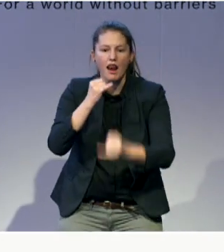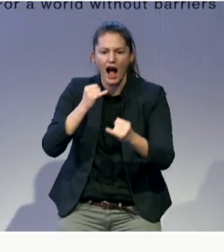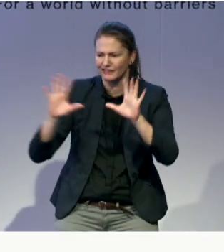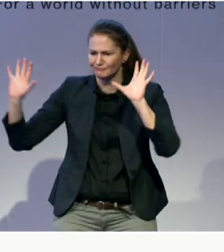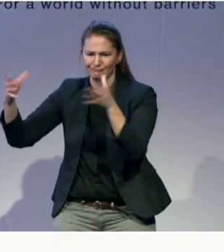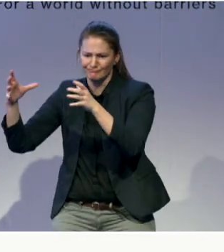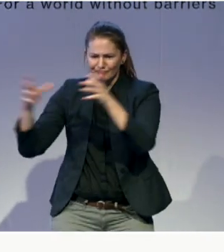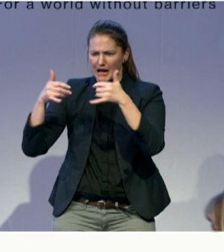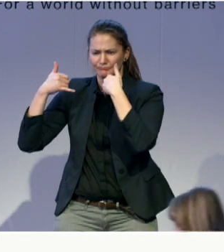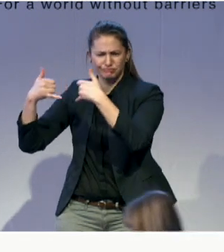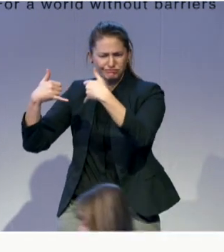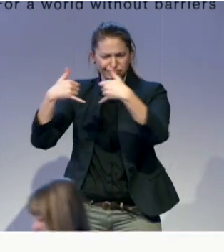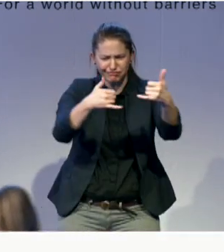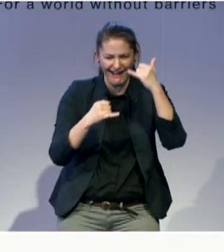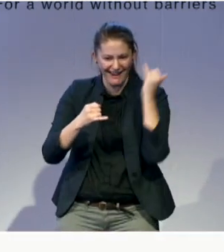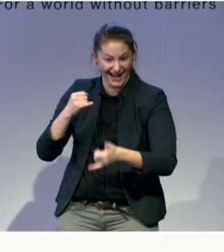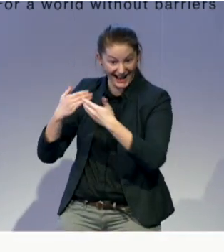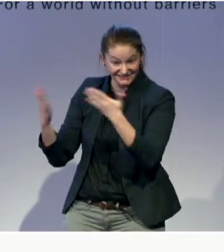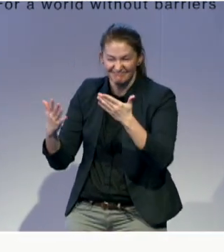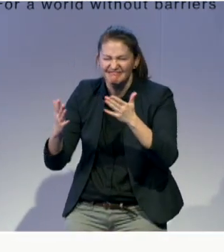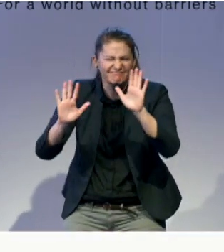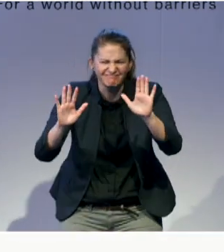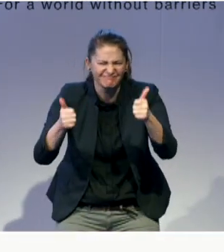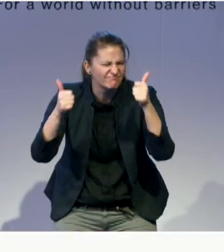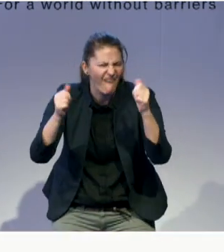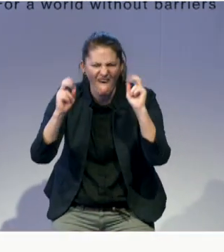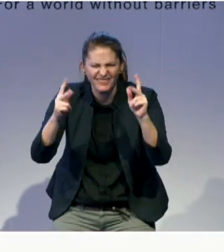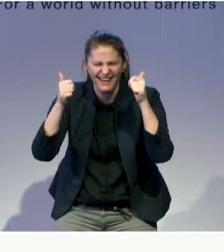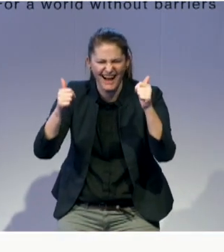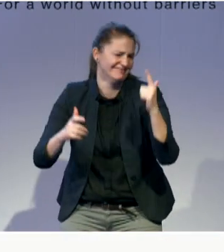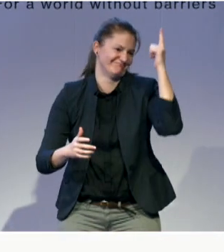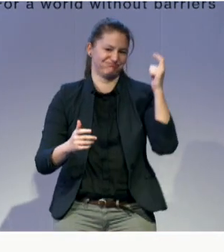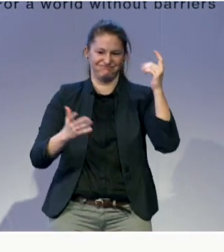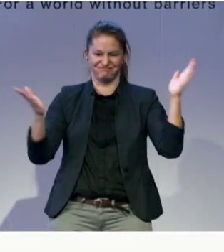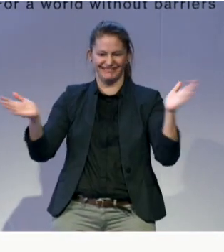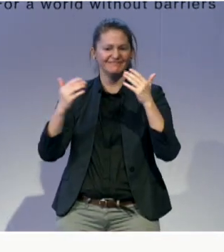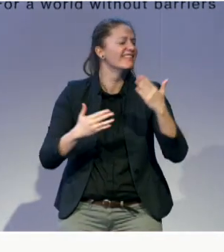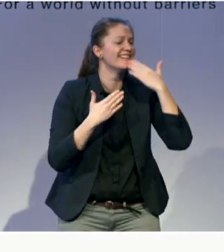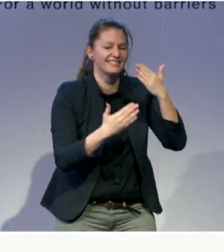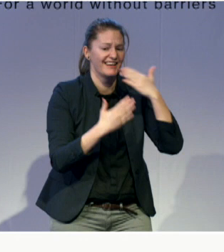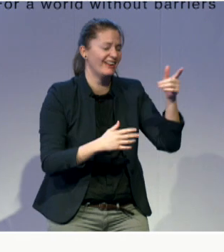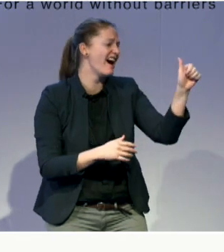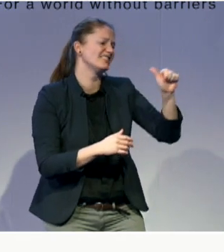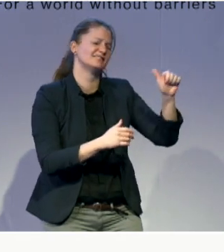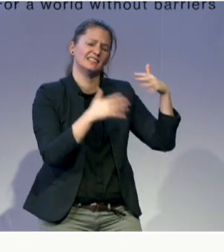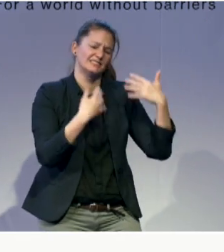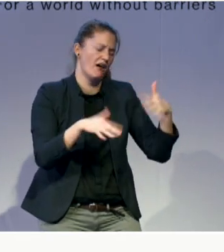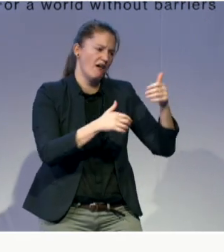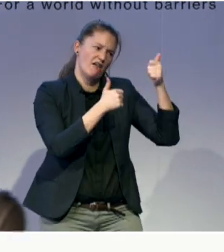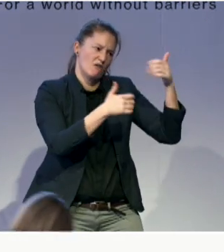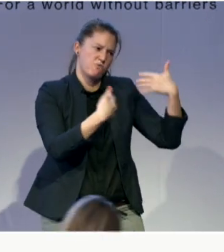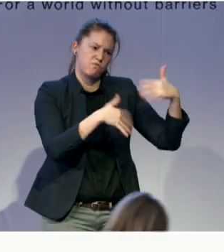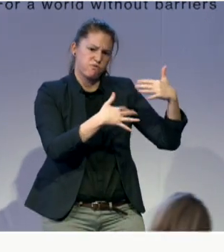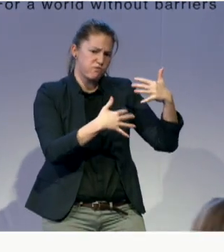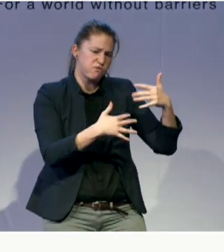people? Okay, here we go. Thank you so much, Anastasia. You were absolutely bang on. It's a